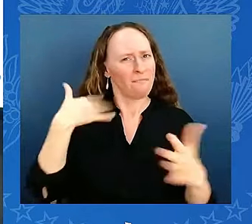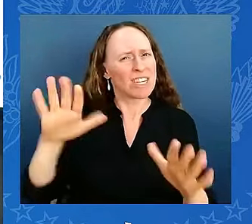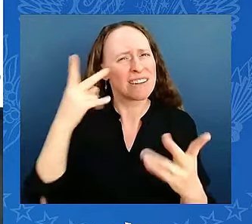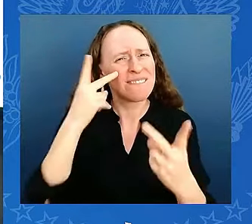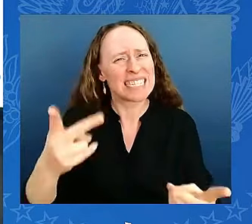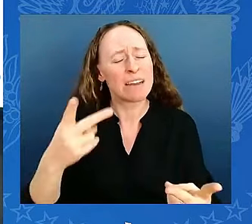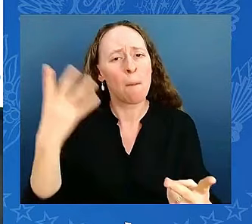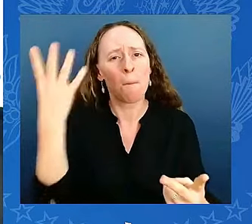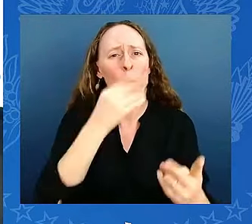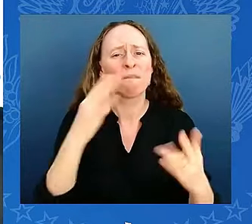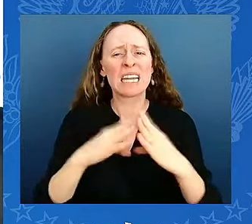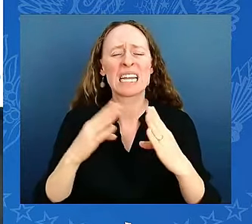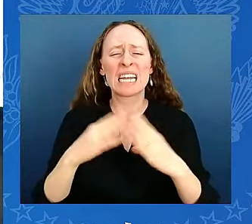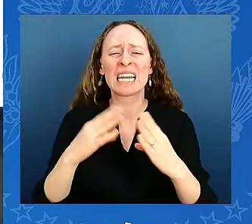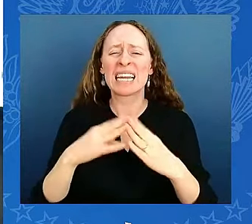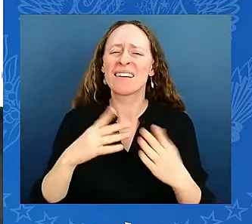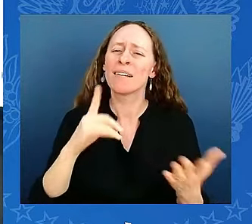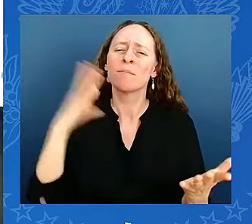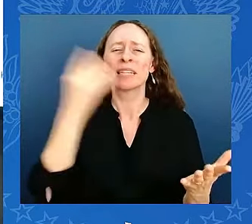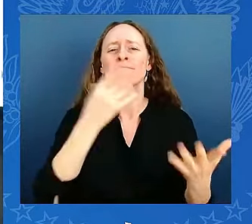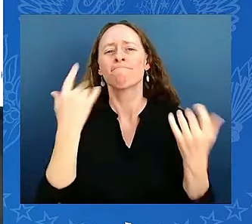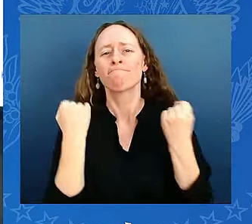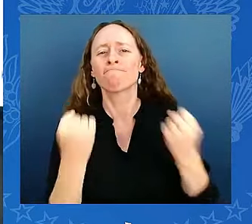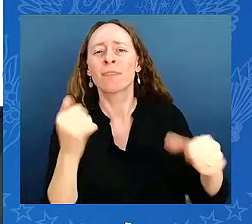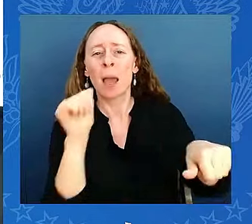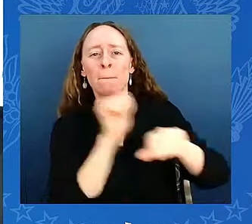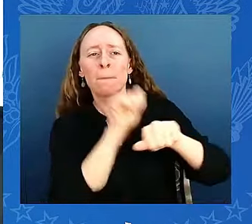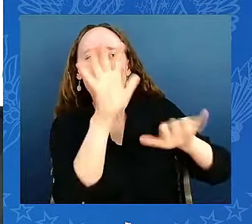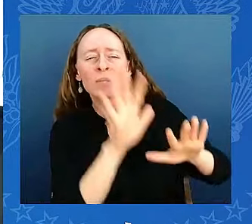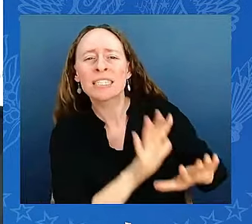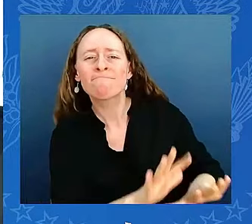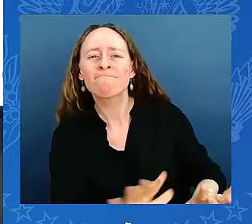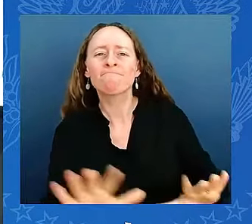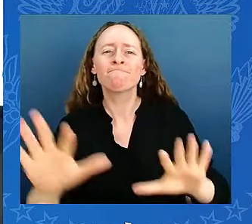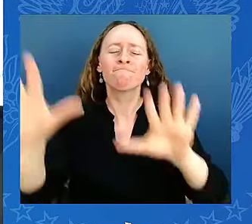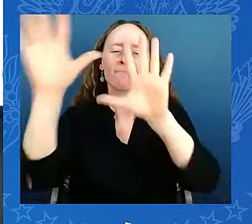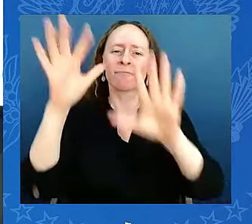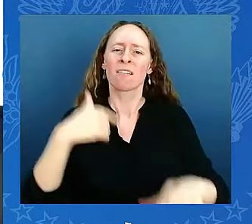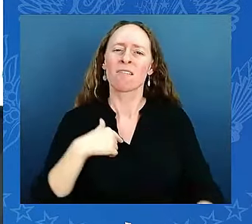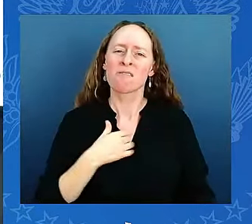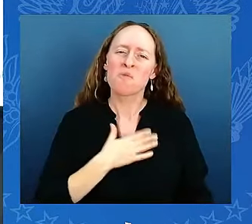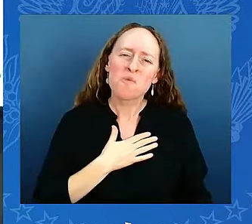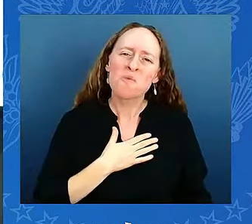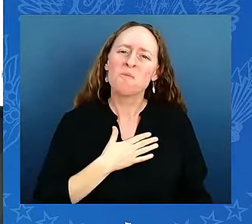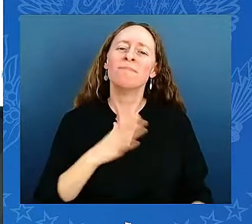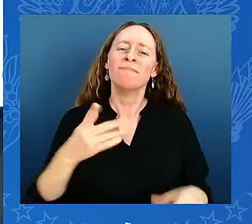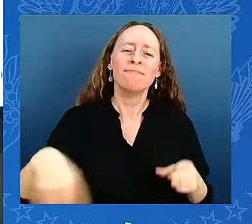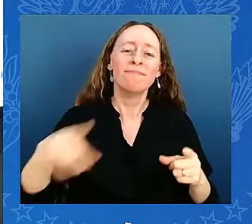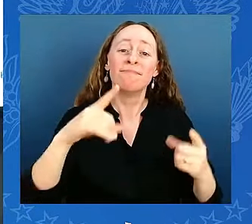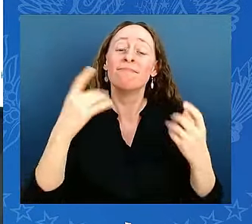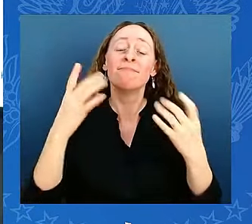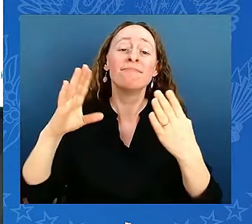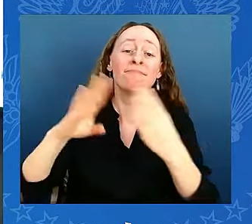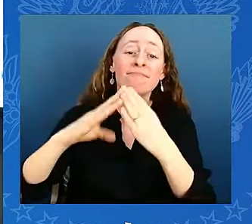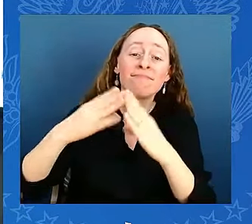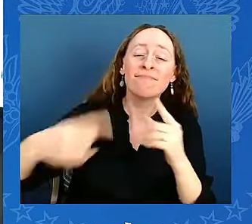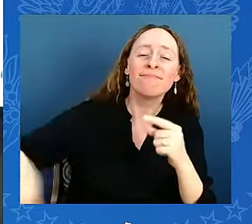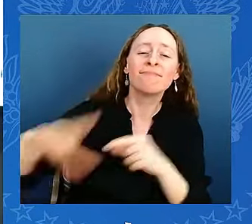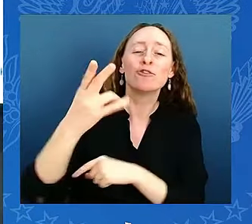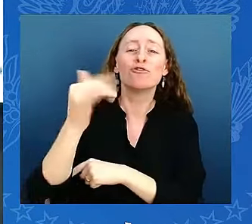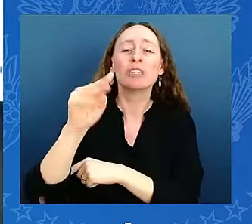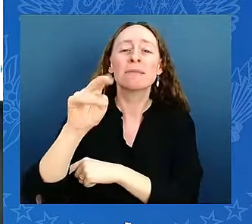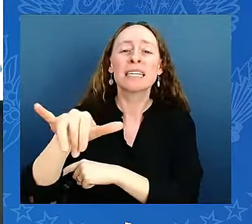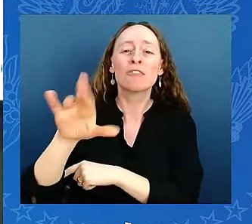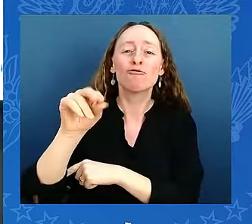Appalachia. Much of it was underwater. Communities like Chimney Rock are reduced to piles of wood and debris. I mean, you look down, that's what you